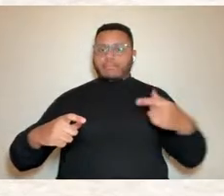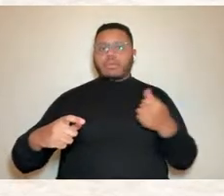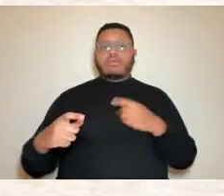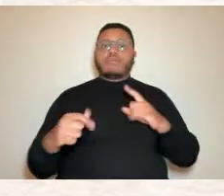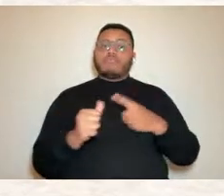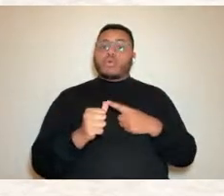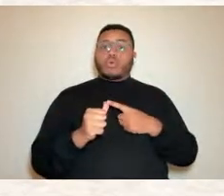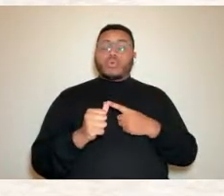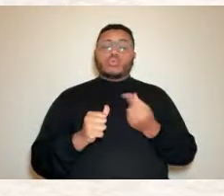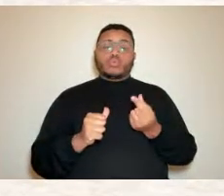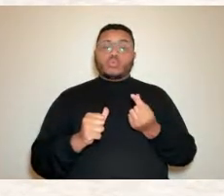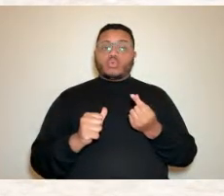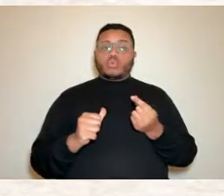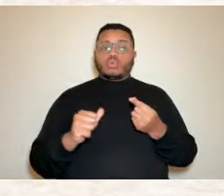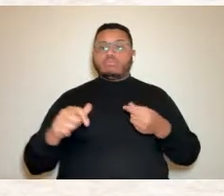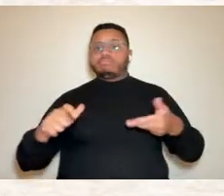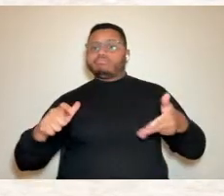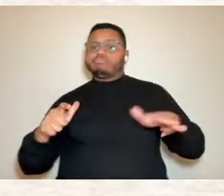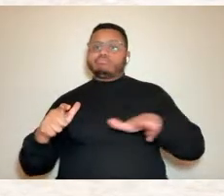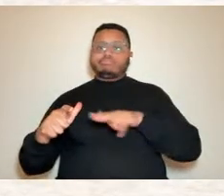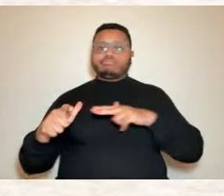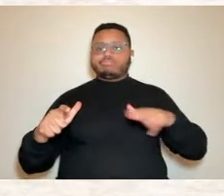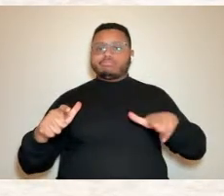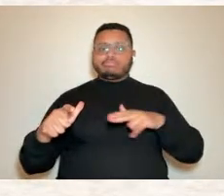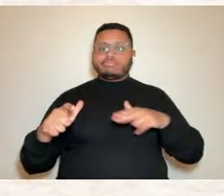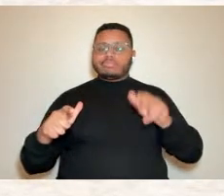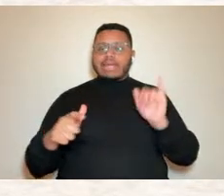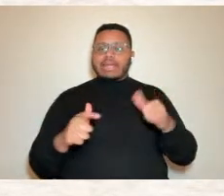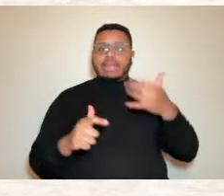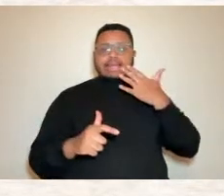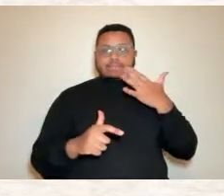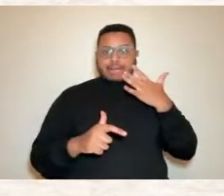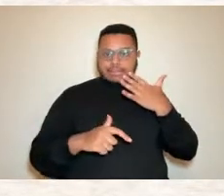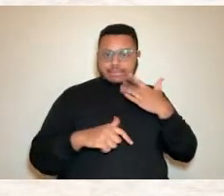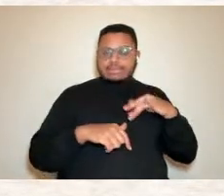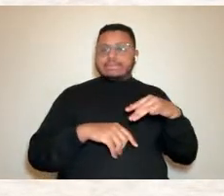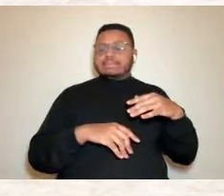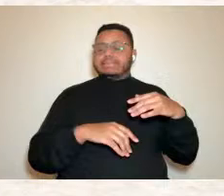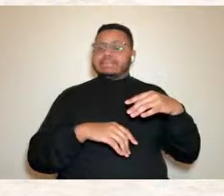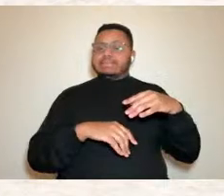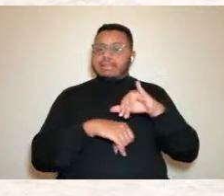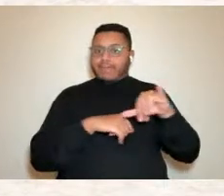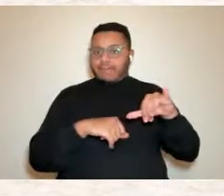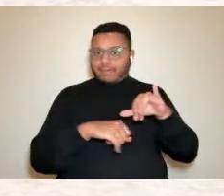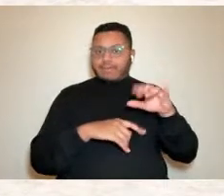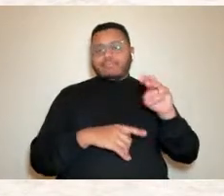first add some of that spicy mayo.